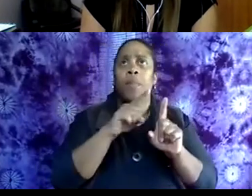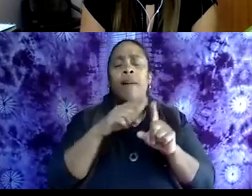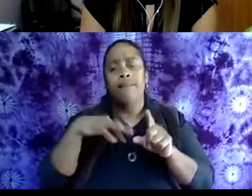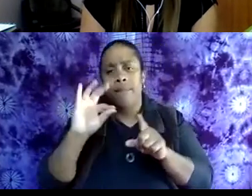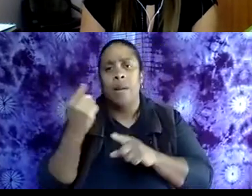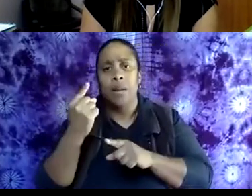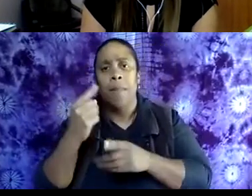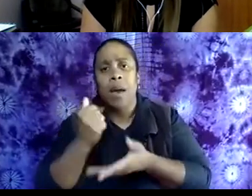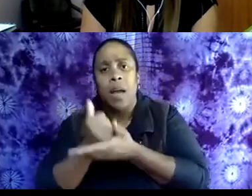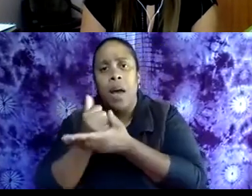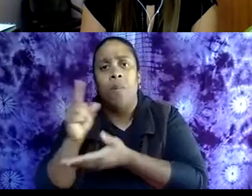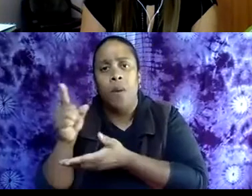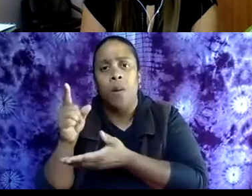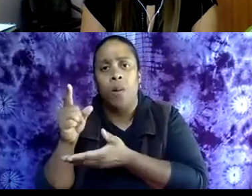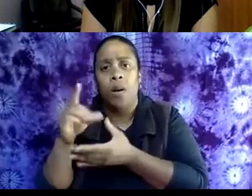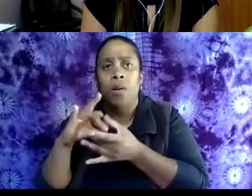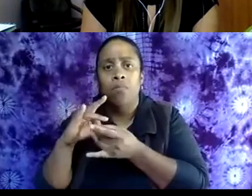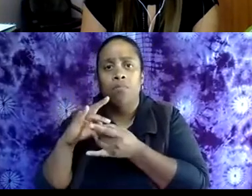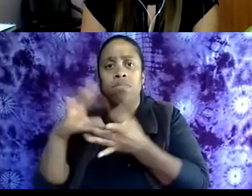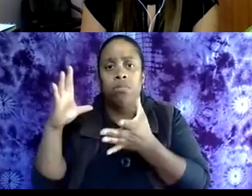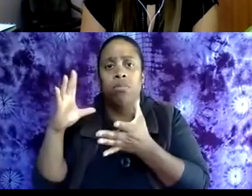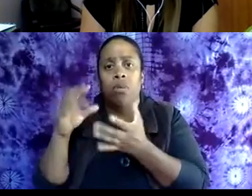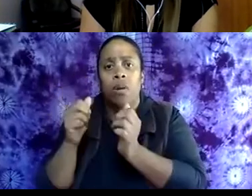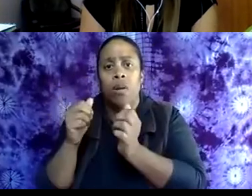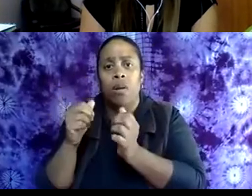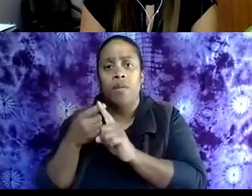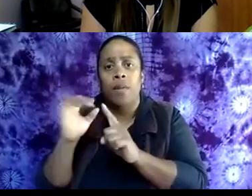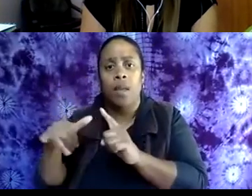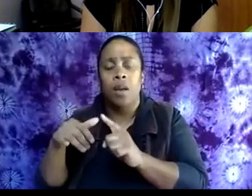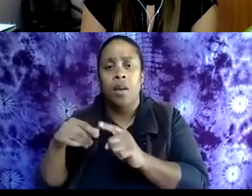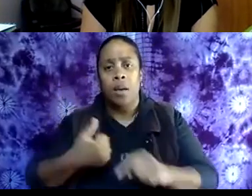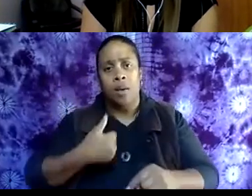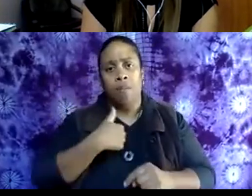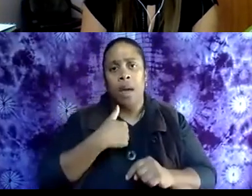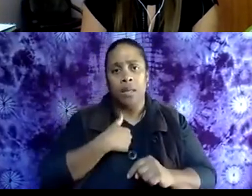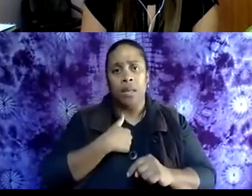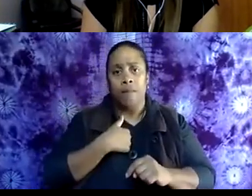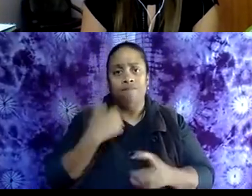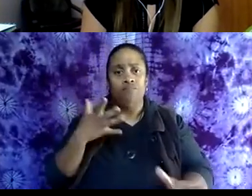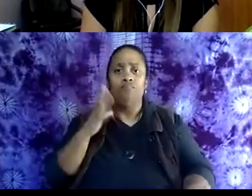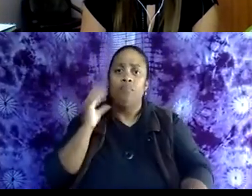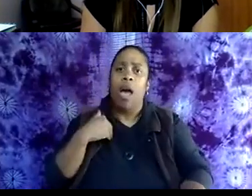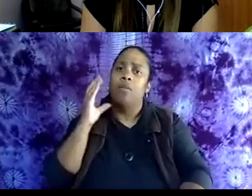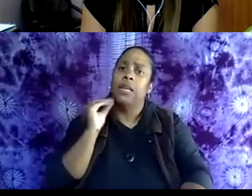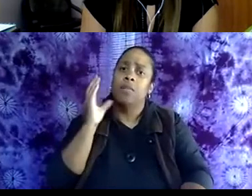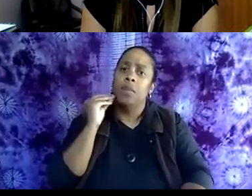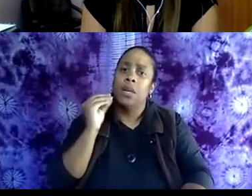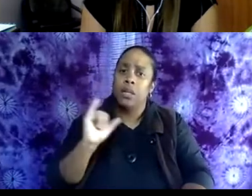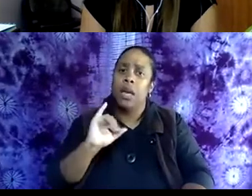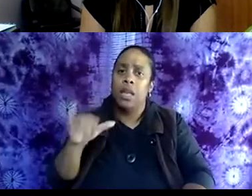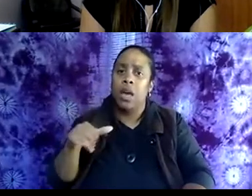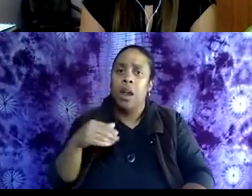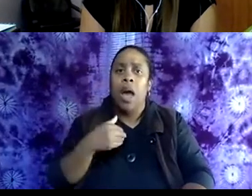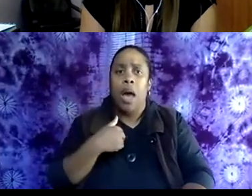recently who had to free themselves from something like that. I myself have had an experience like this, where I've